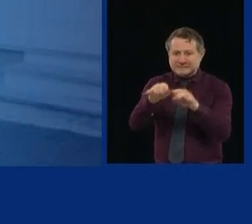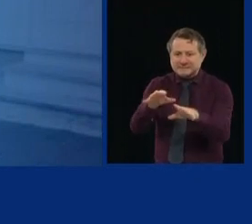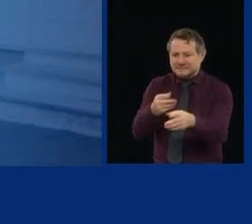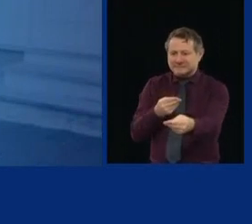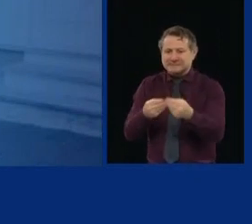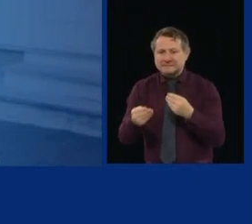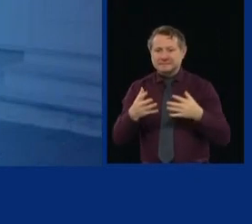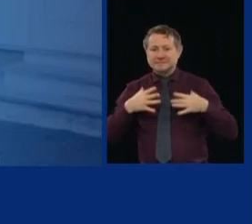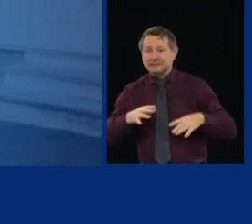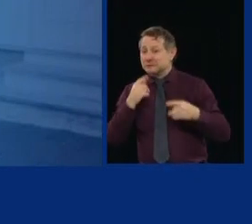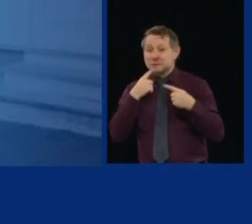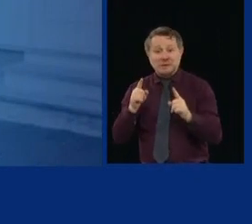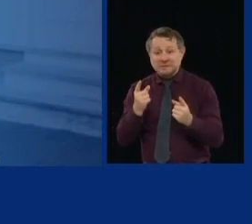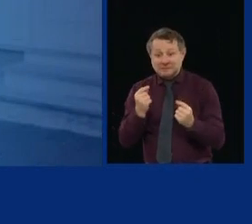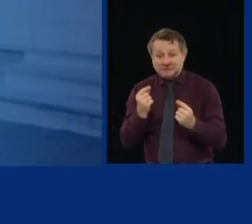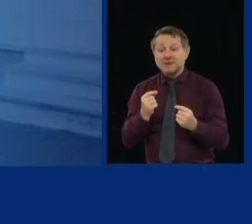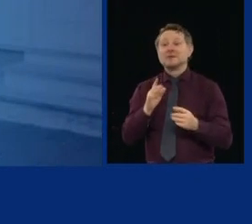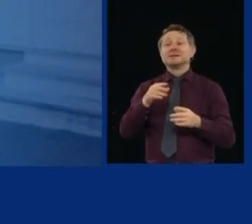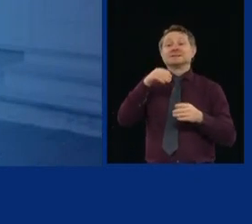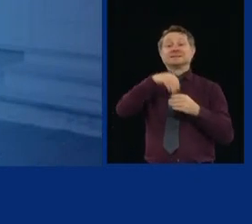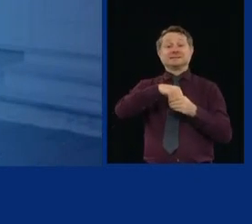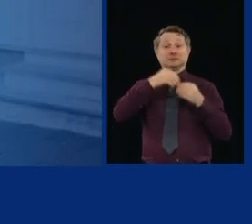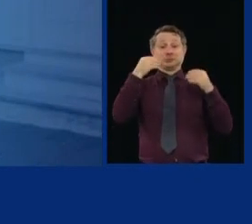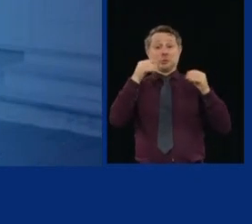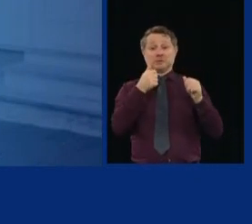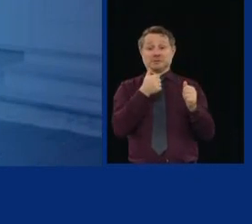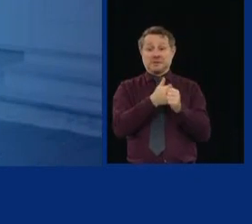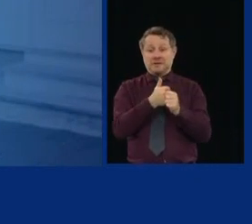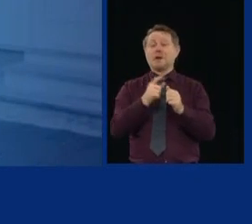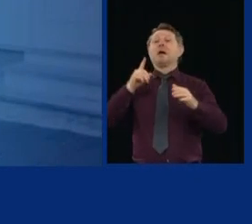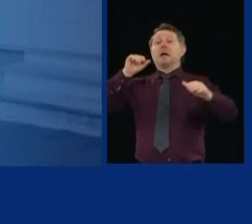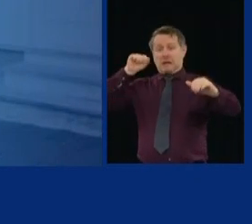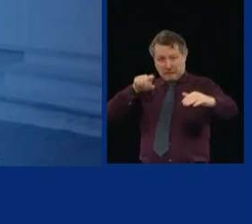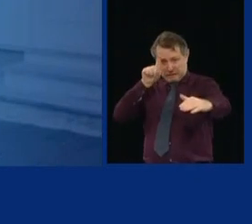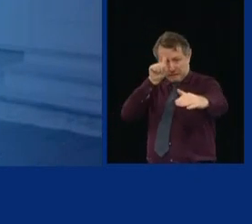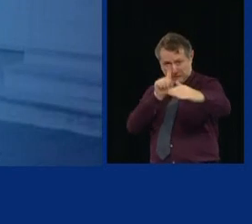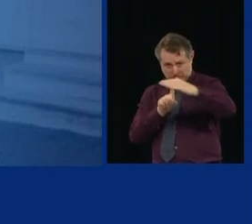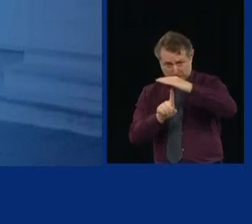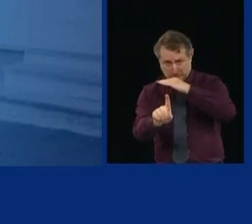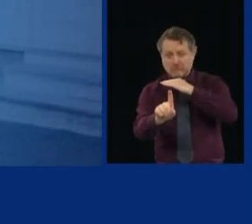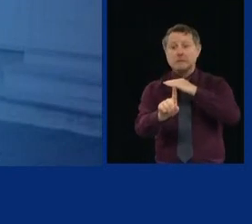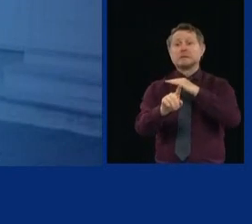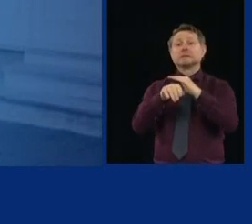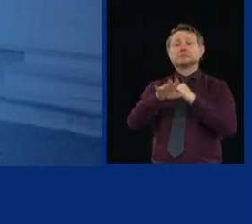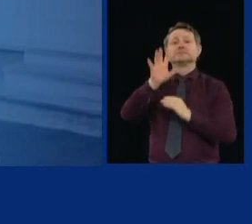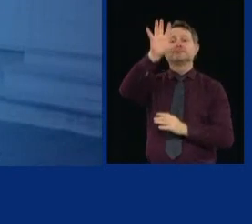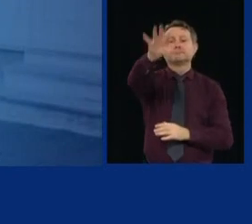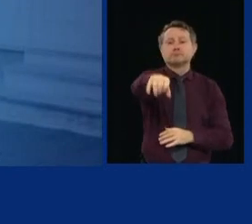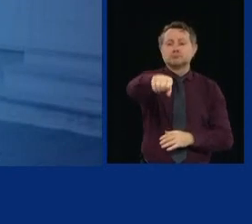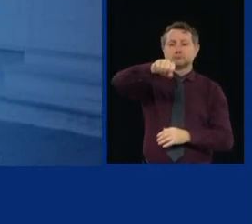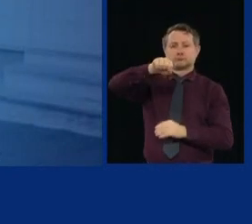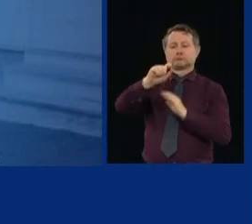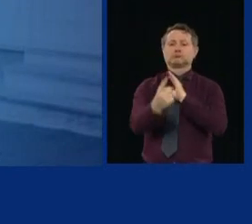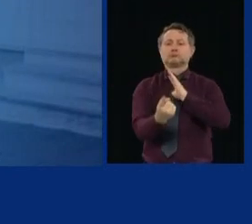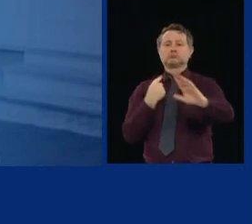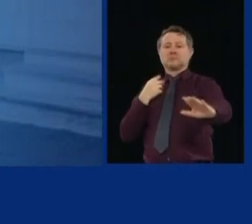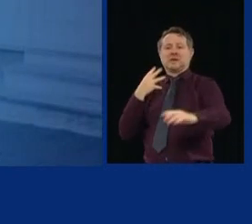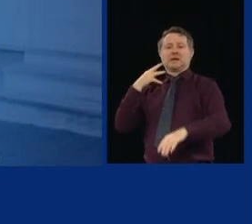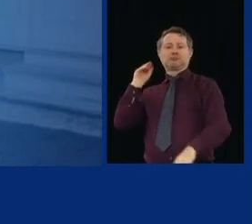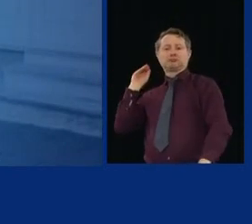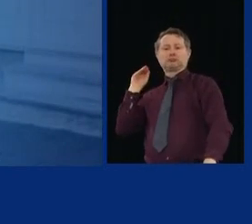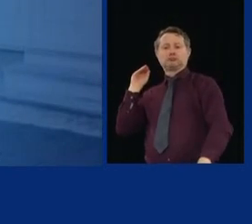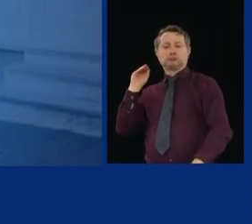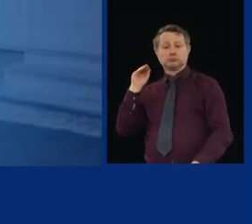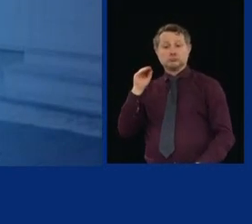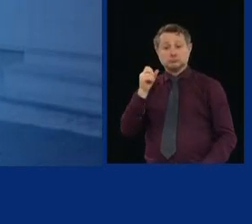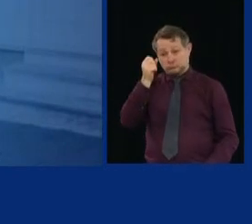then in-store pickup is available, but it is in-store pickup. It is not